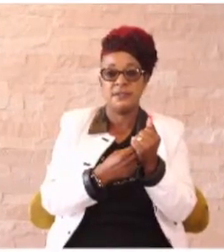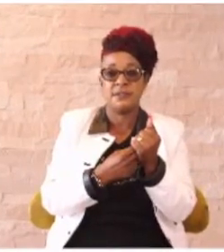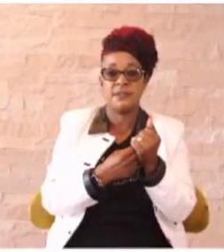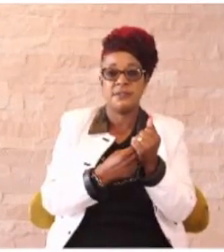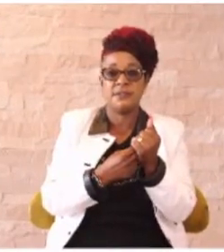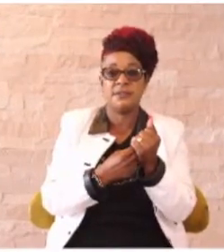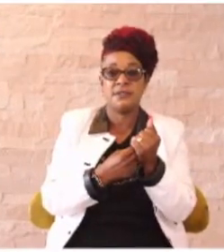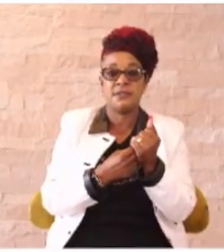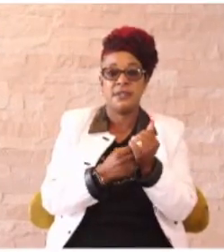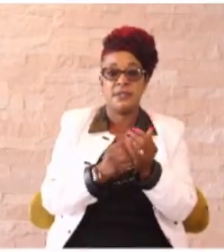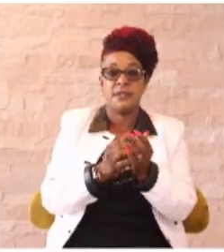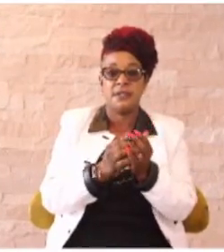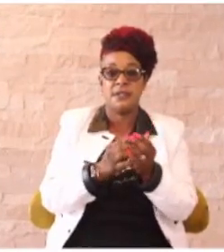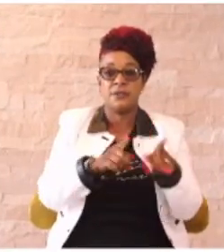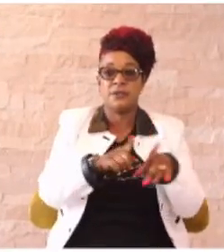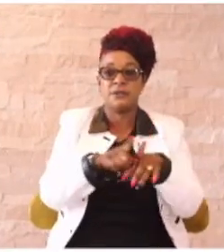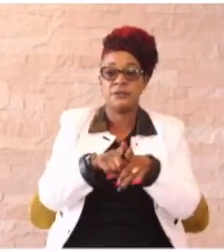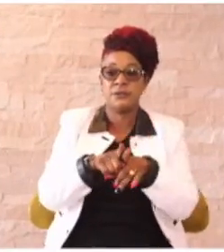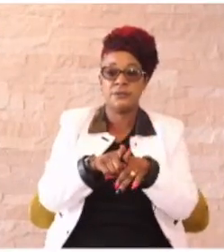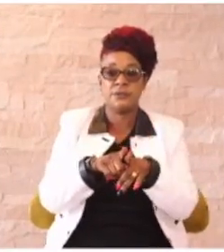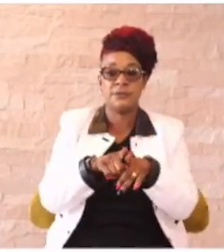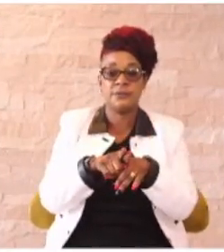and the other.